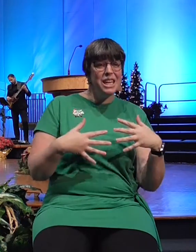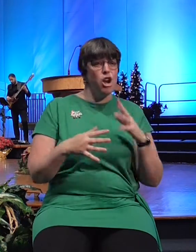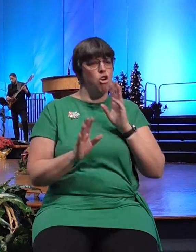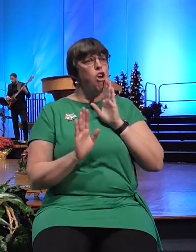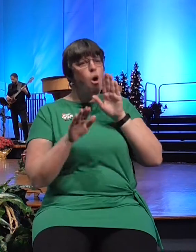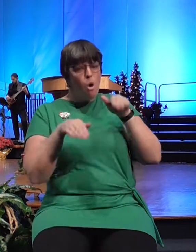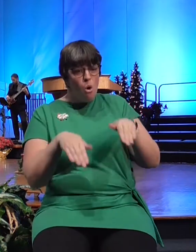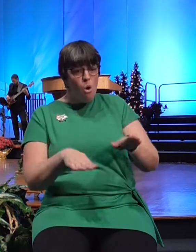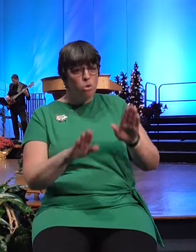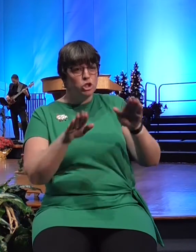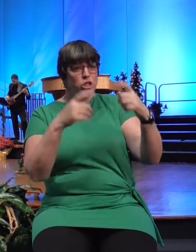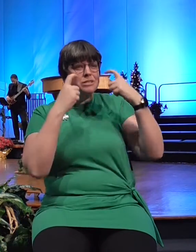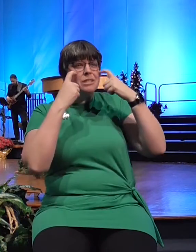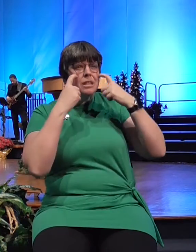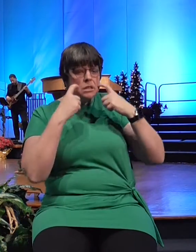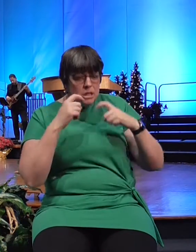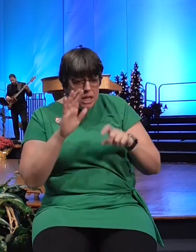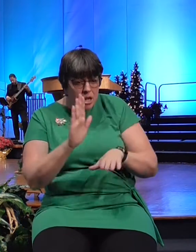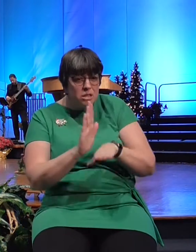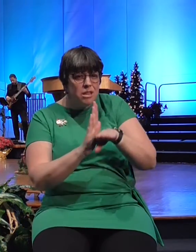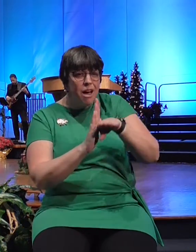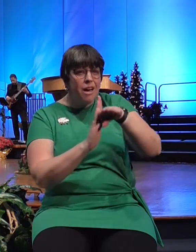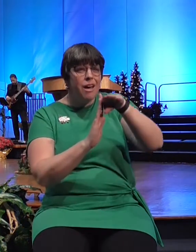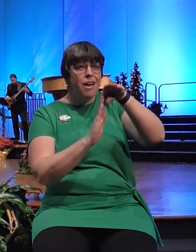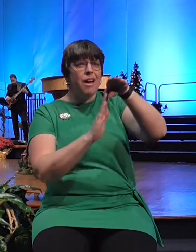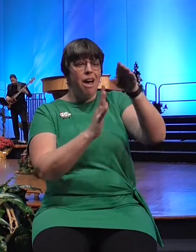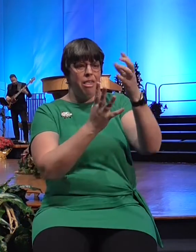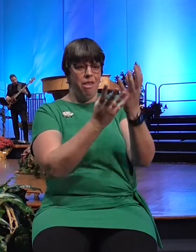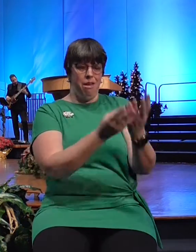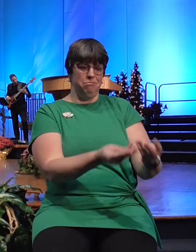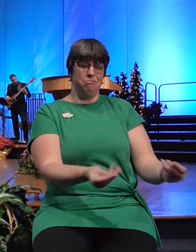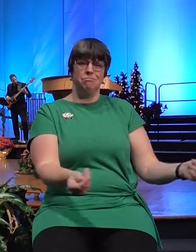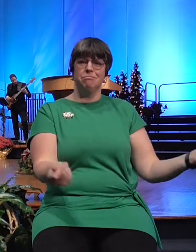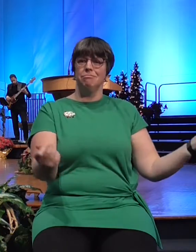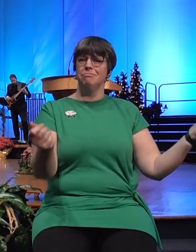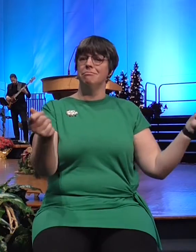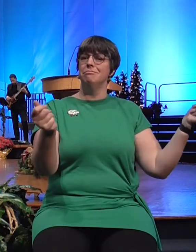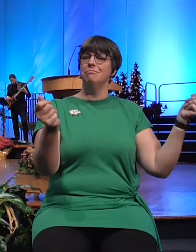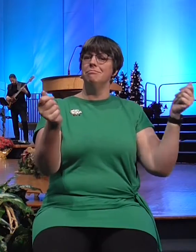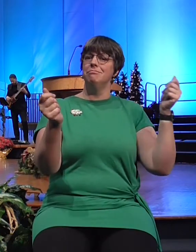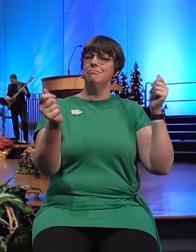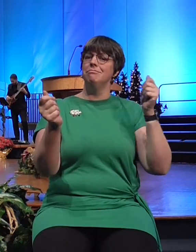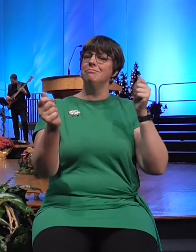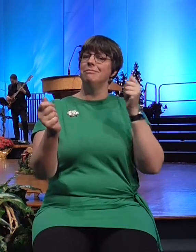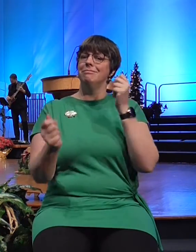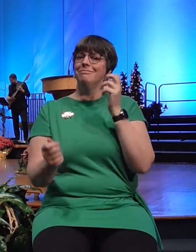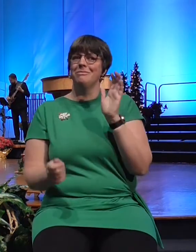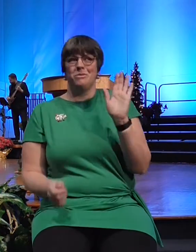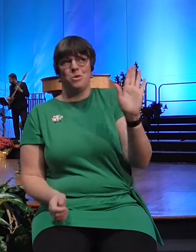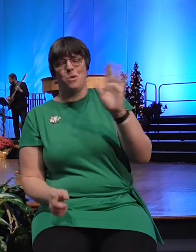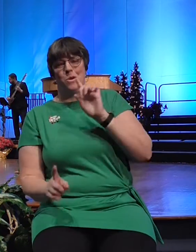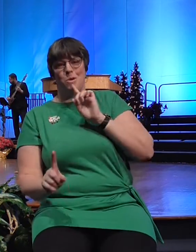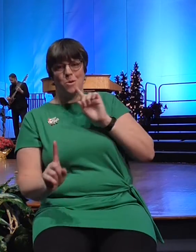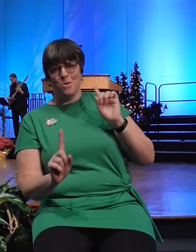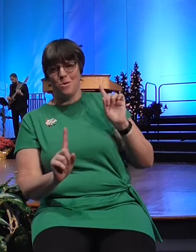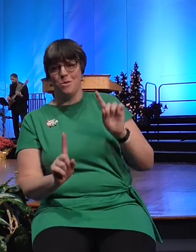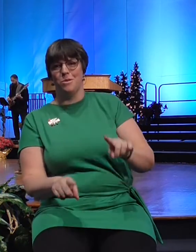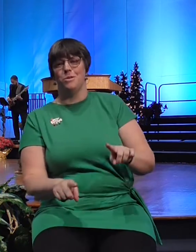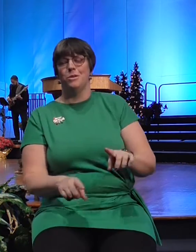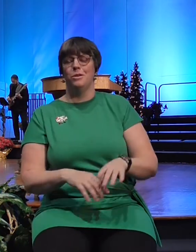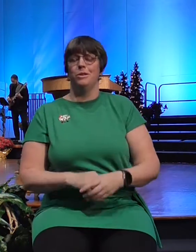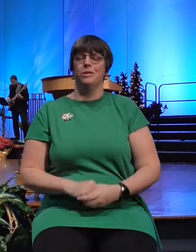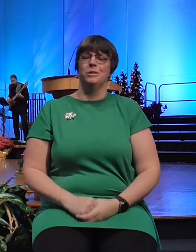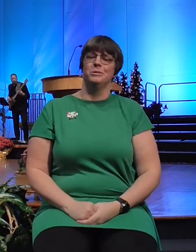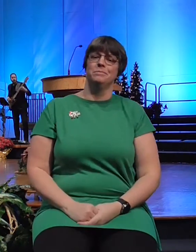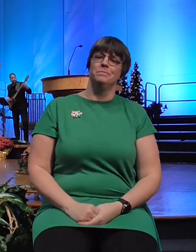deep oceans of tears all disappear at your